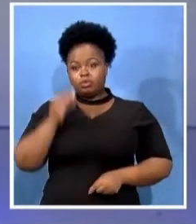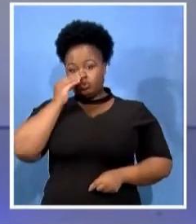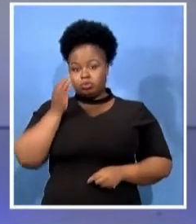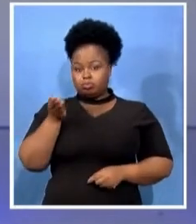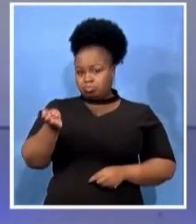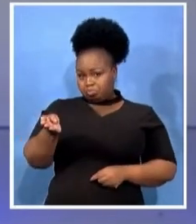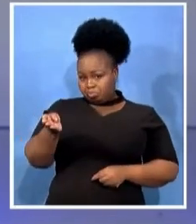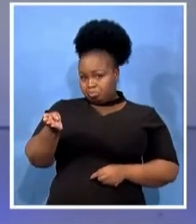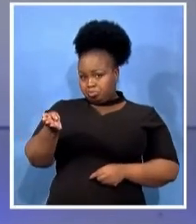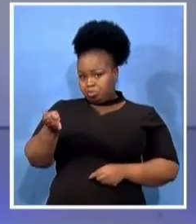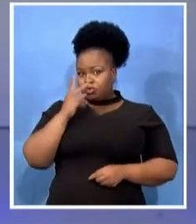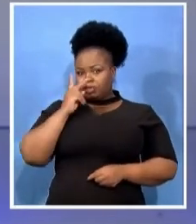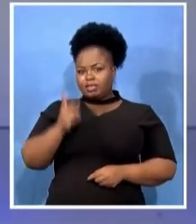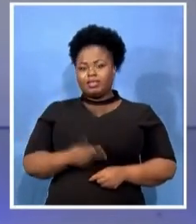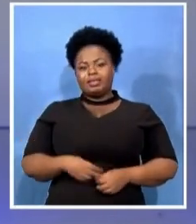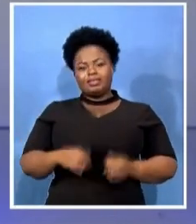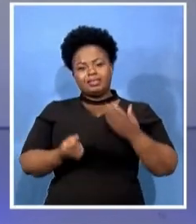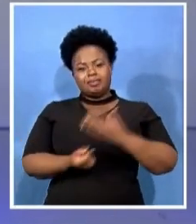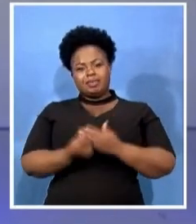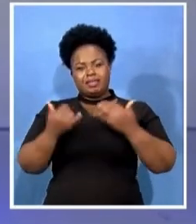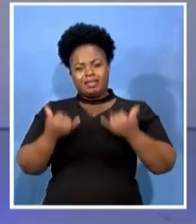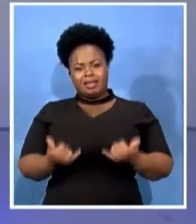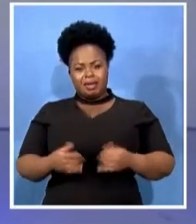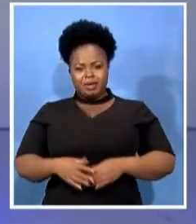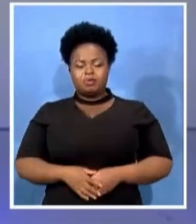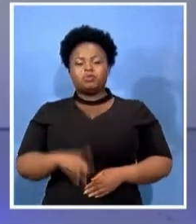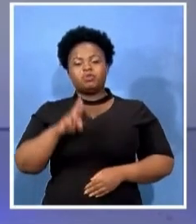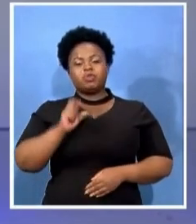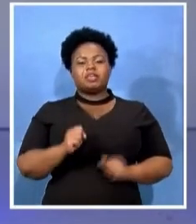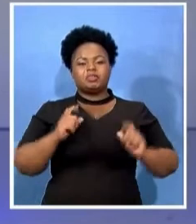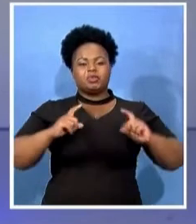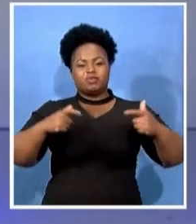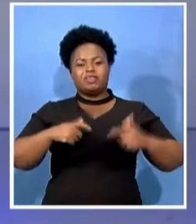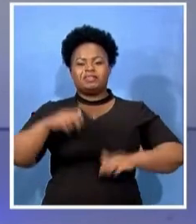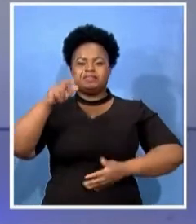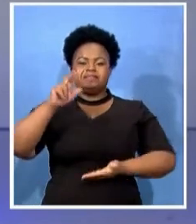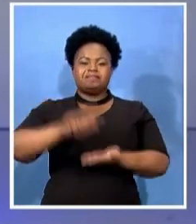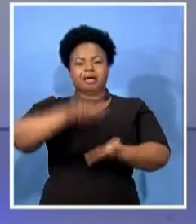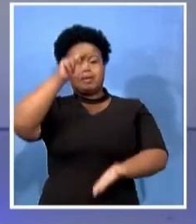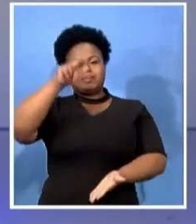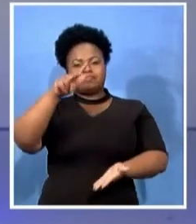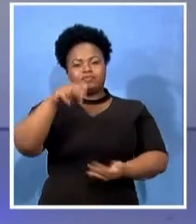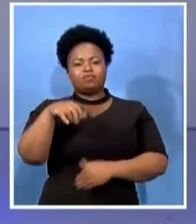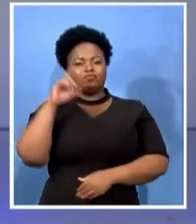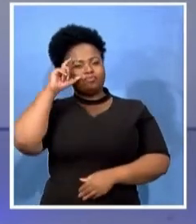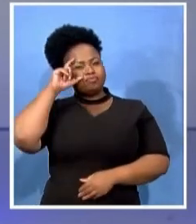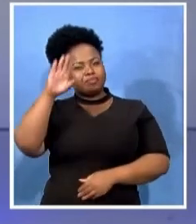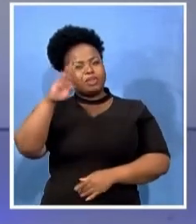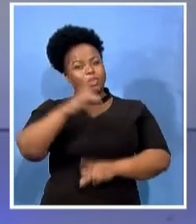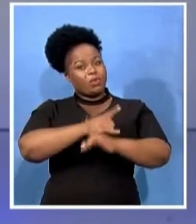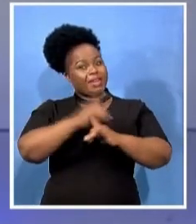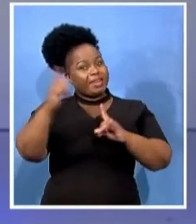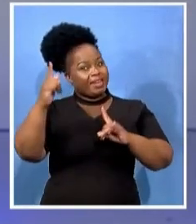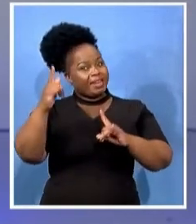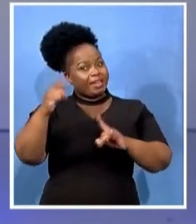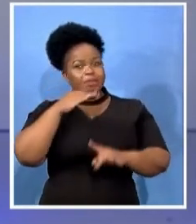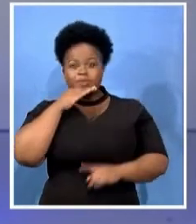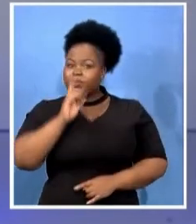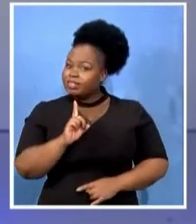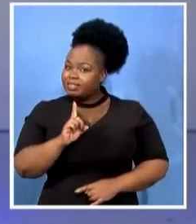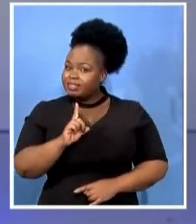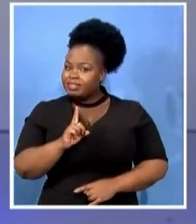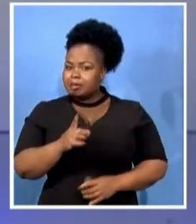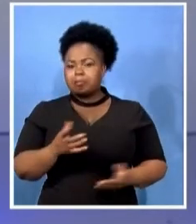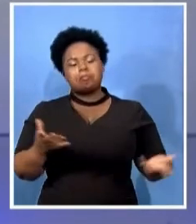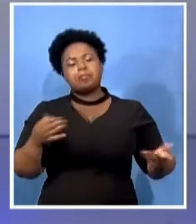watch. U.S. Congress certifies Joe Biden's win. What does this mean? Well, it means that Biden is now cleared to be